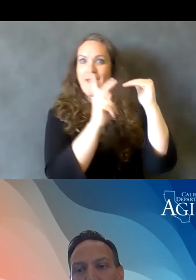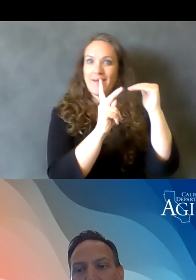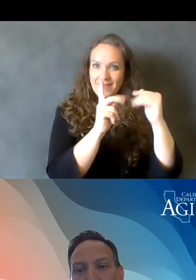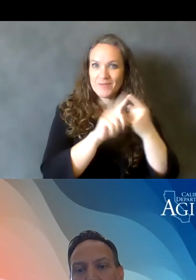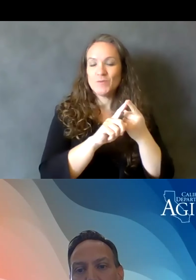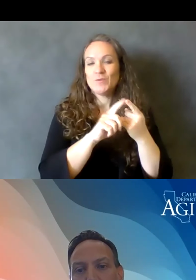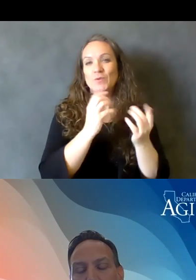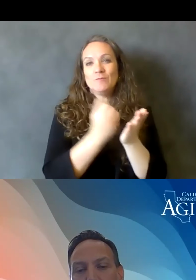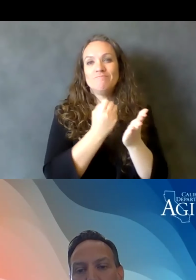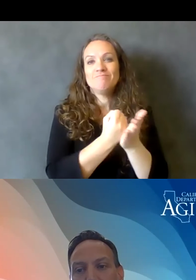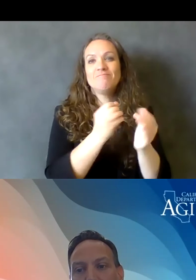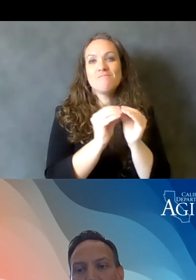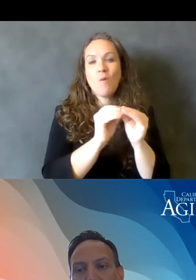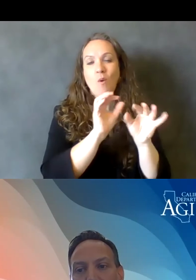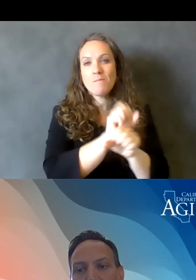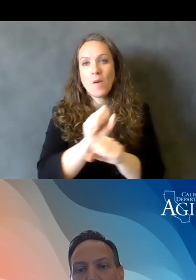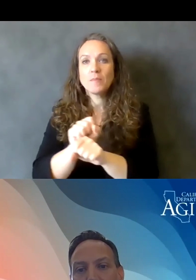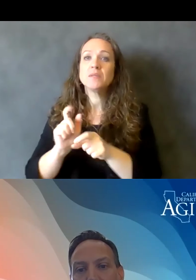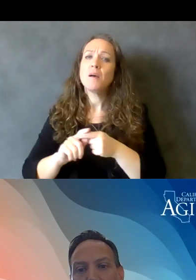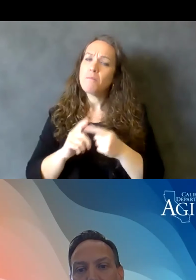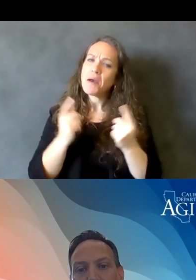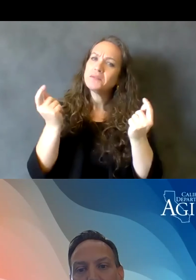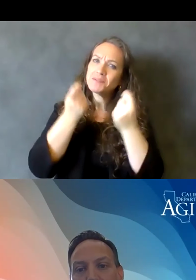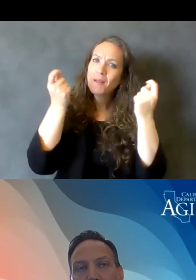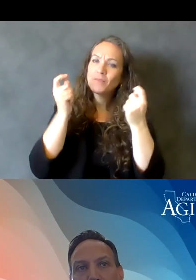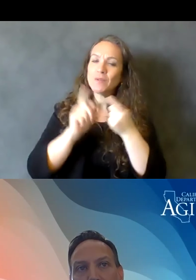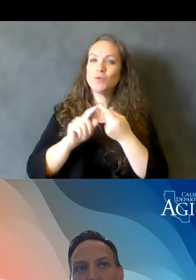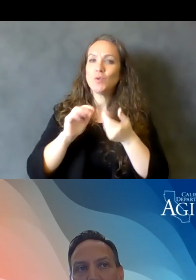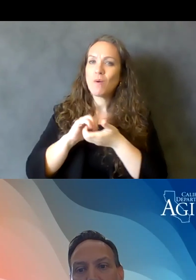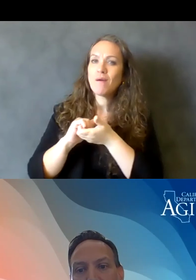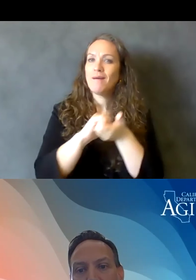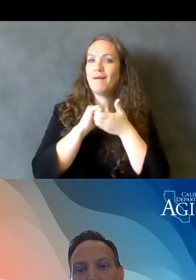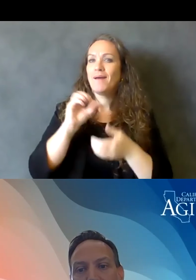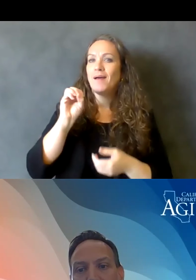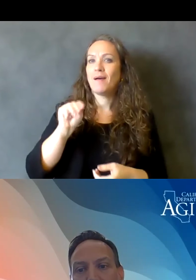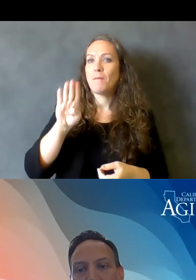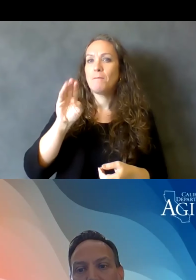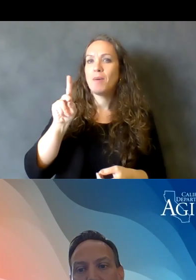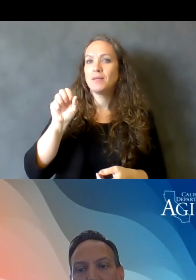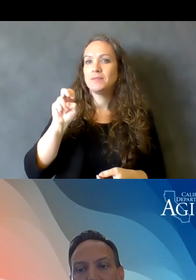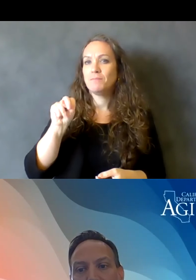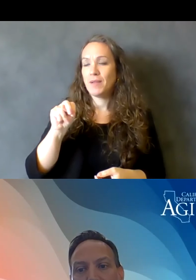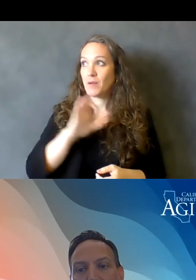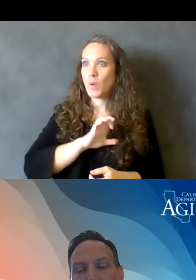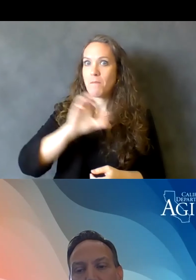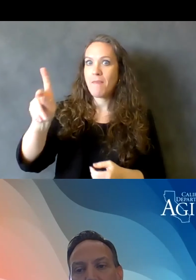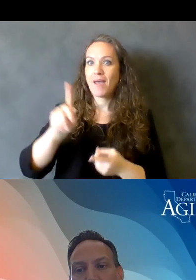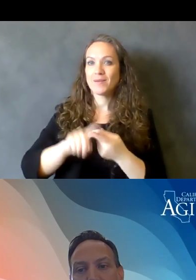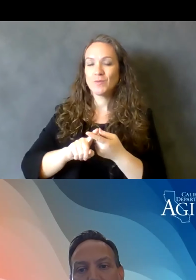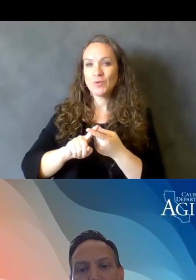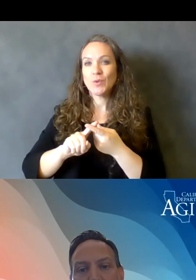thanks and, celebration to the ombudsman for getting back into the facilities and ensuring